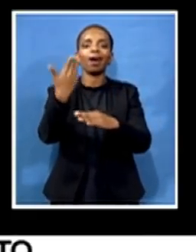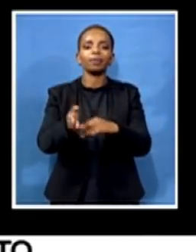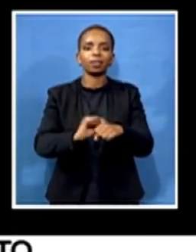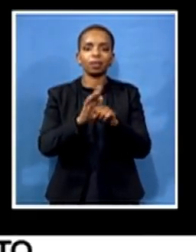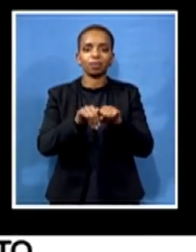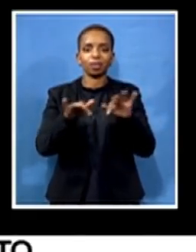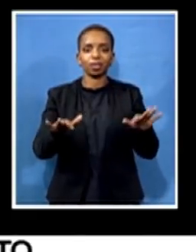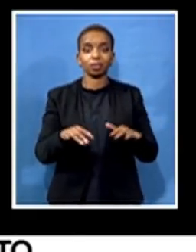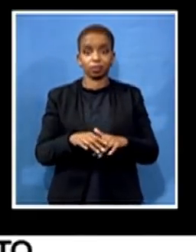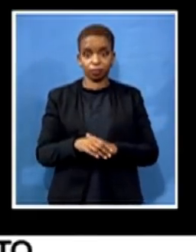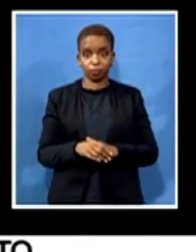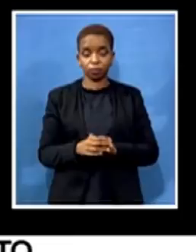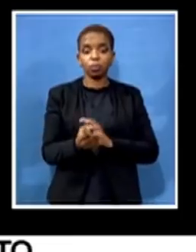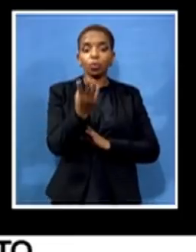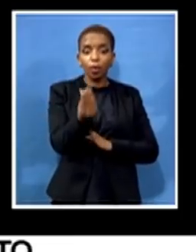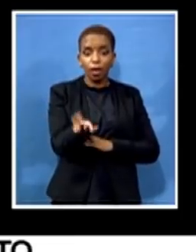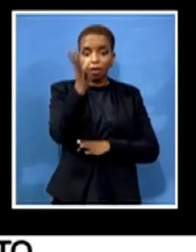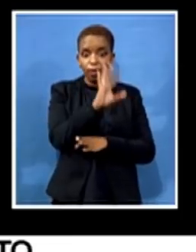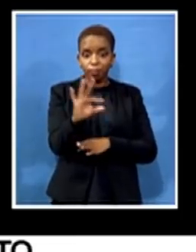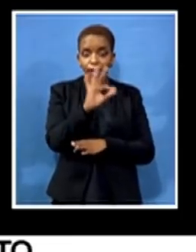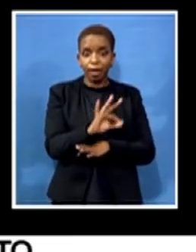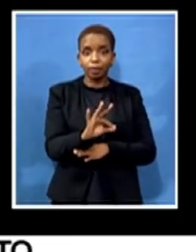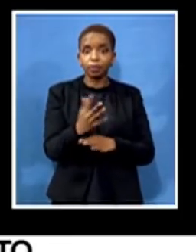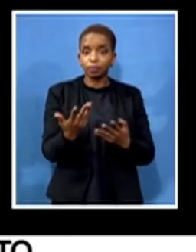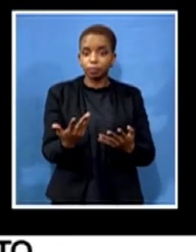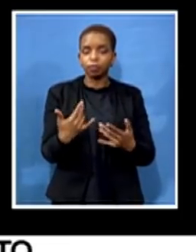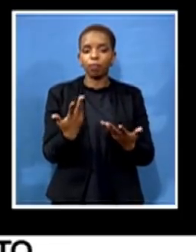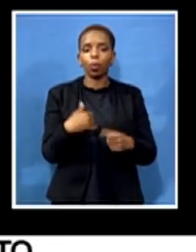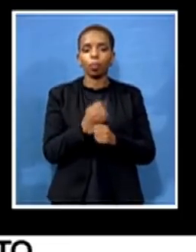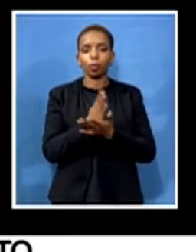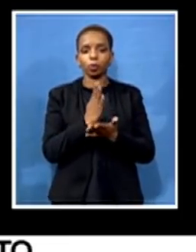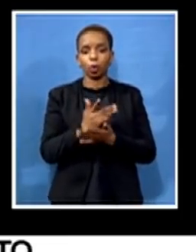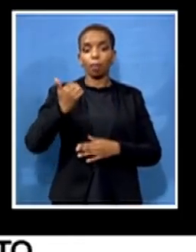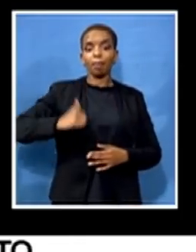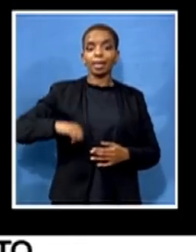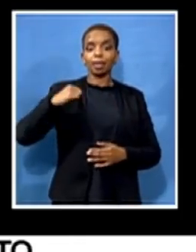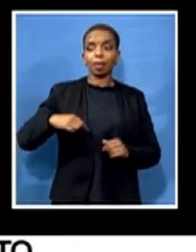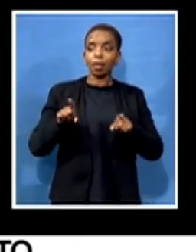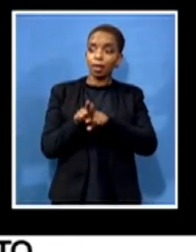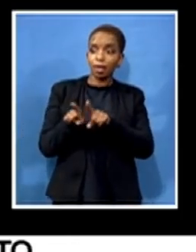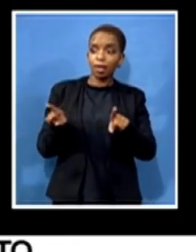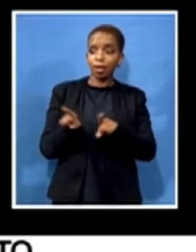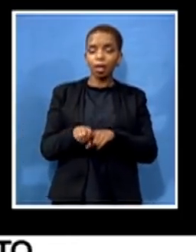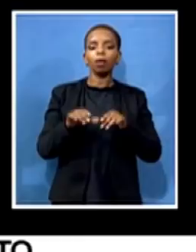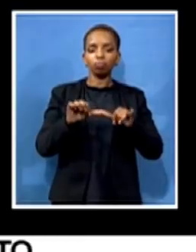that municipalities are able to continue providing water to